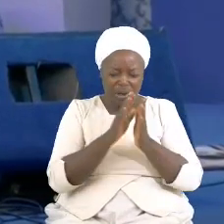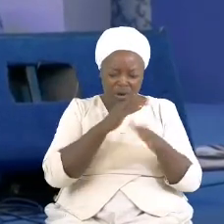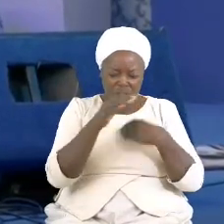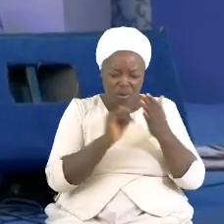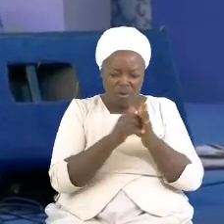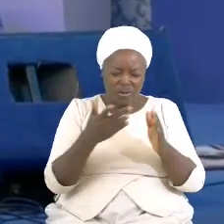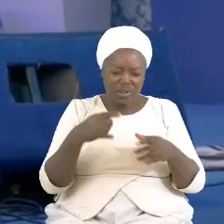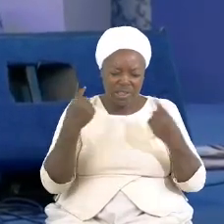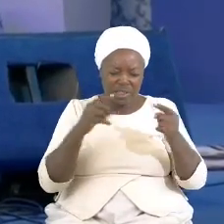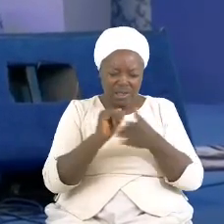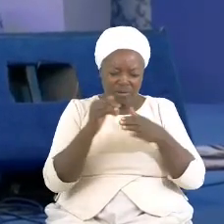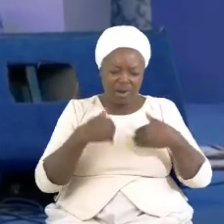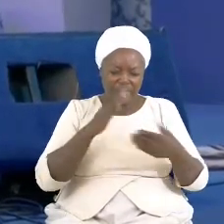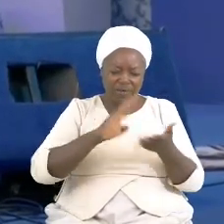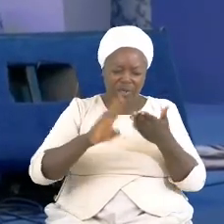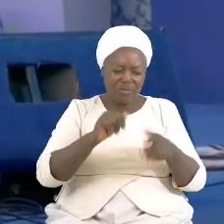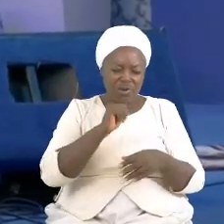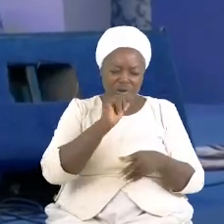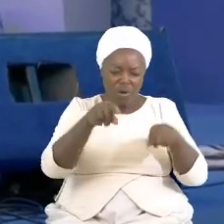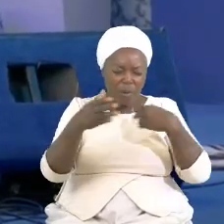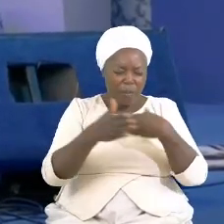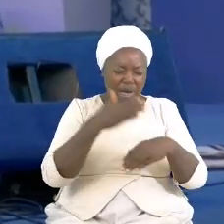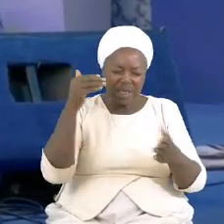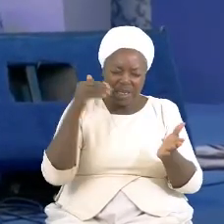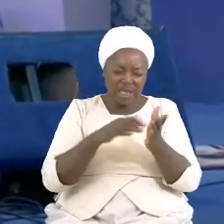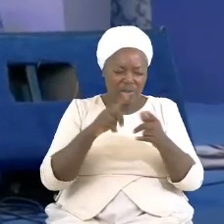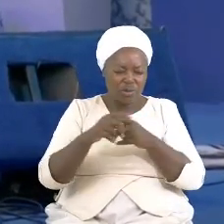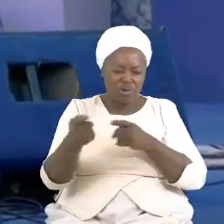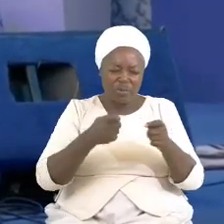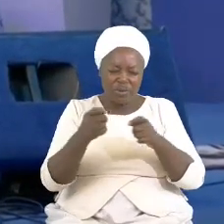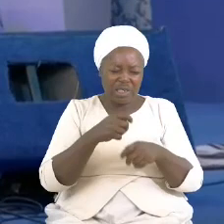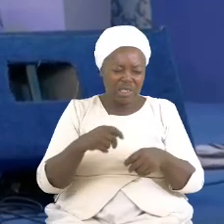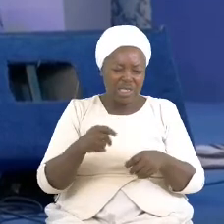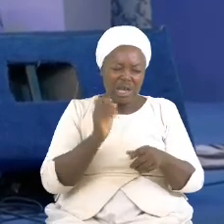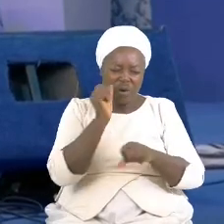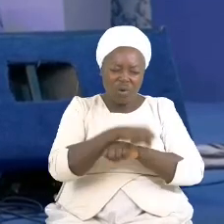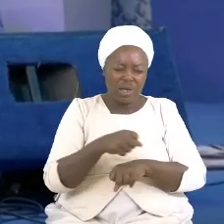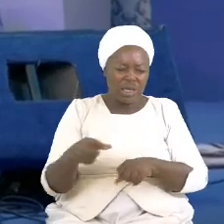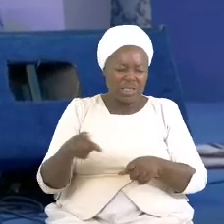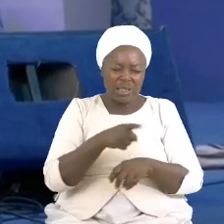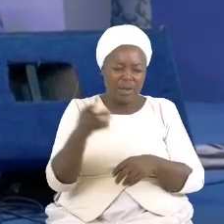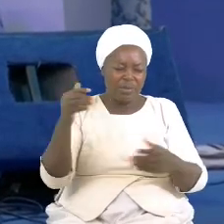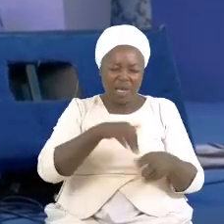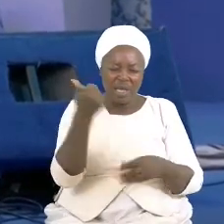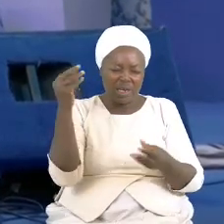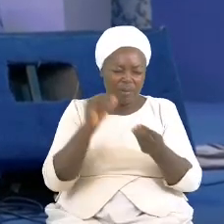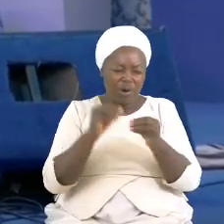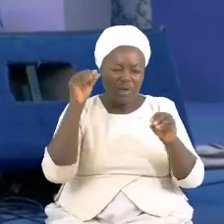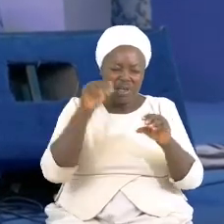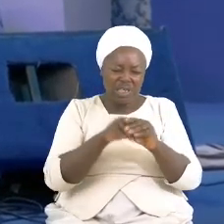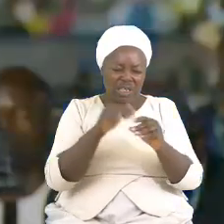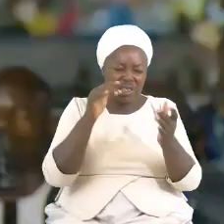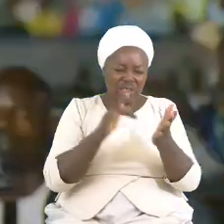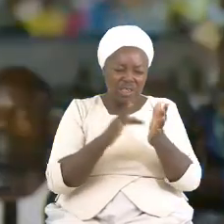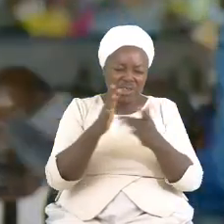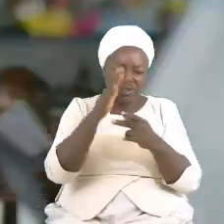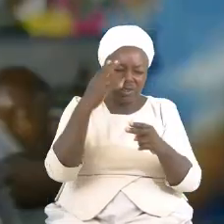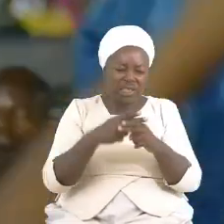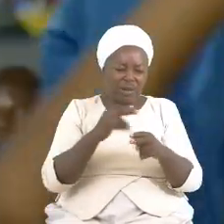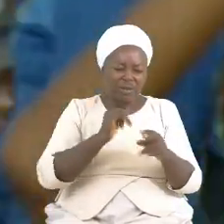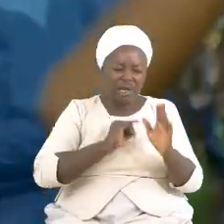forgiven will not come back to dominate their lives anymore. In Jesus' name I pray.